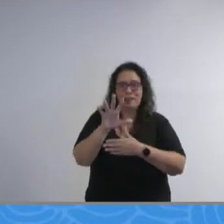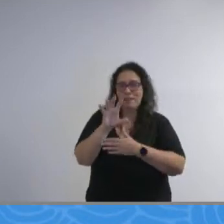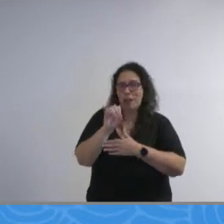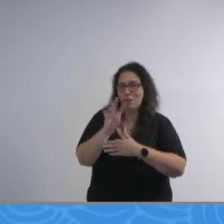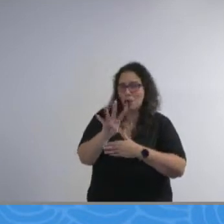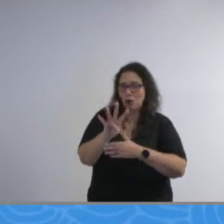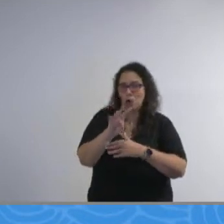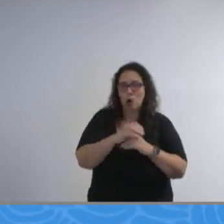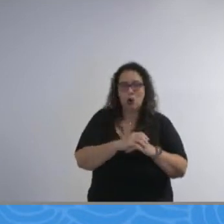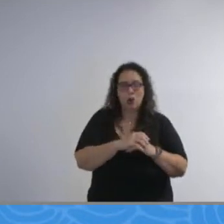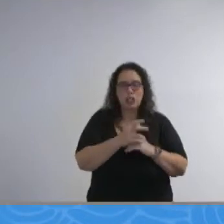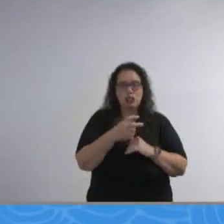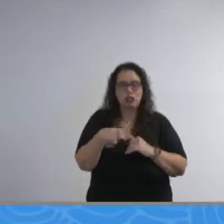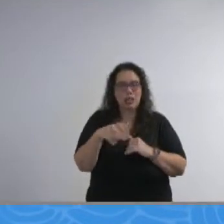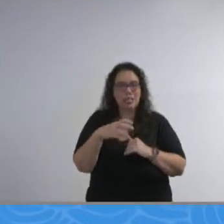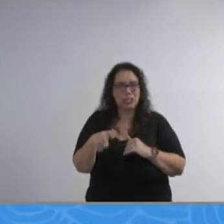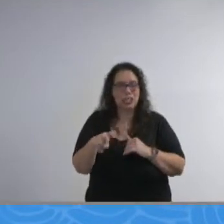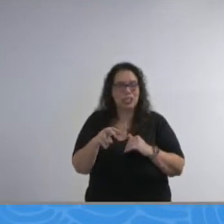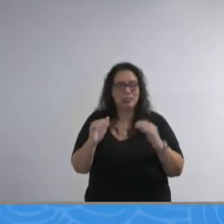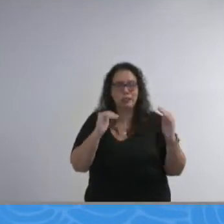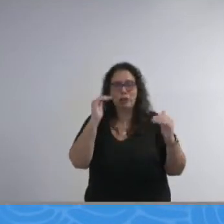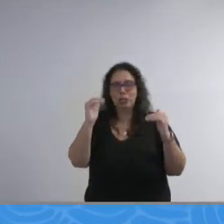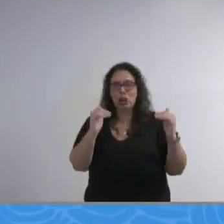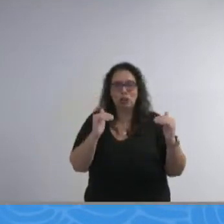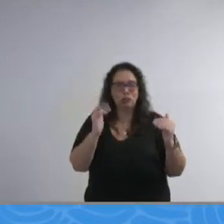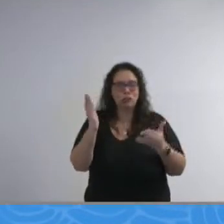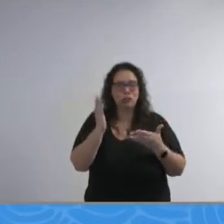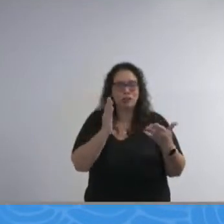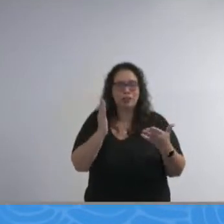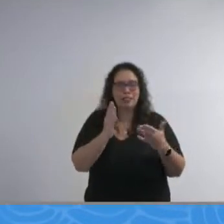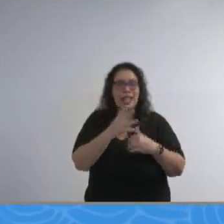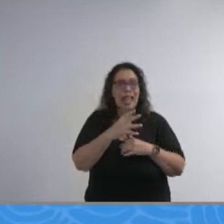504, transition to adult services, and early intervention.